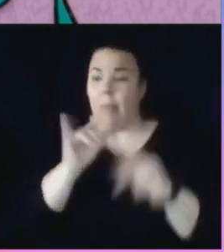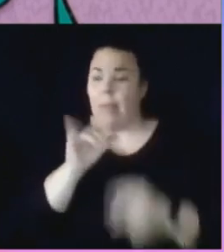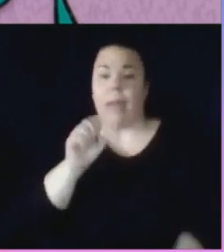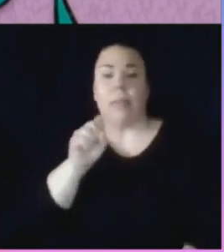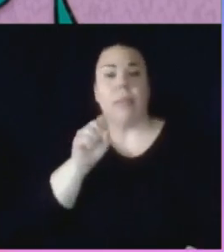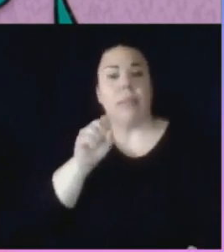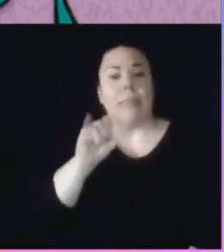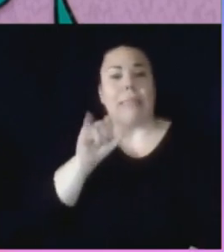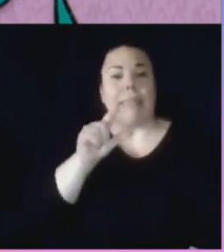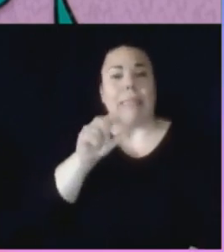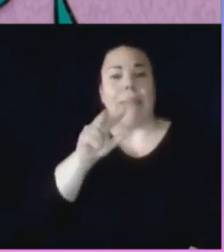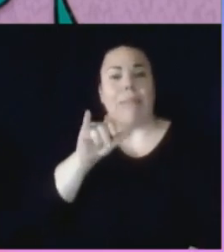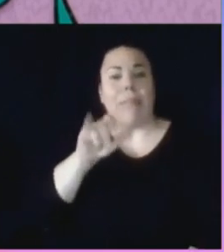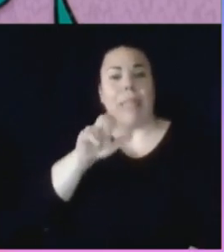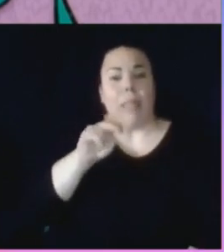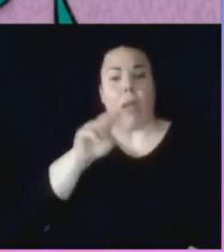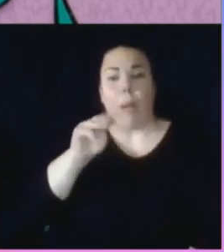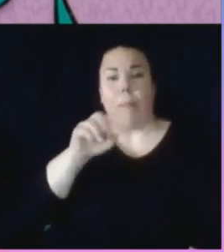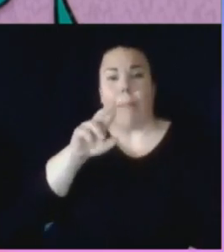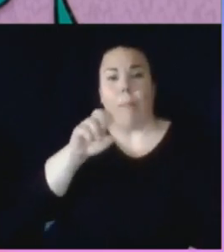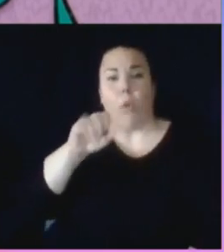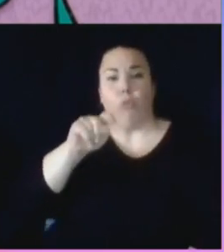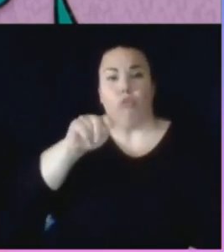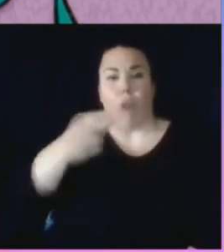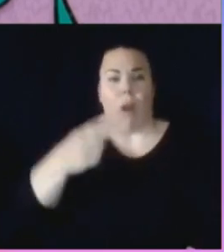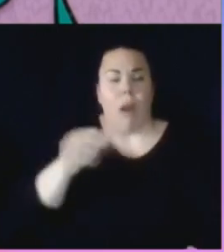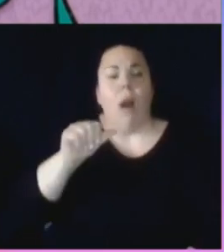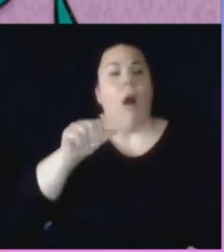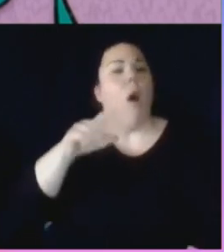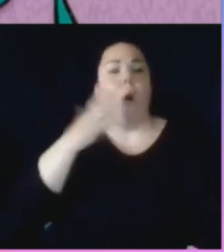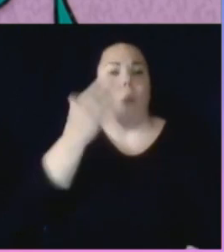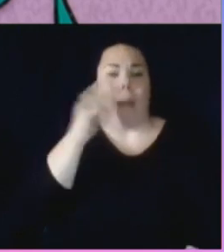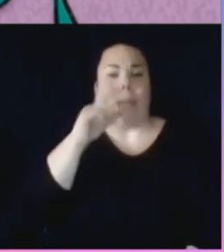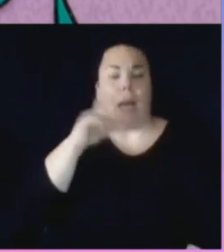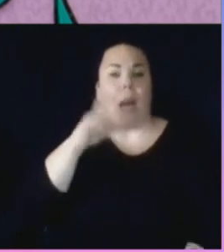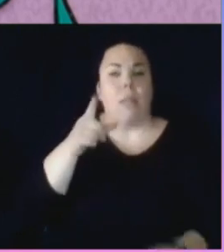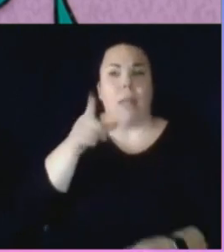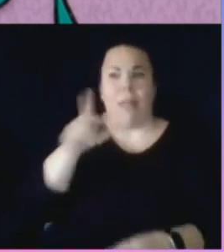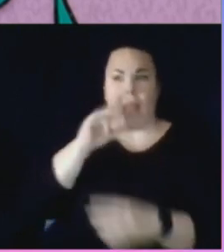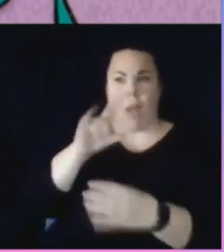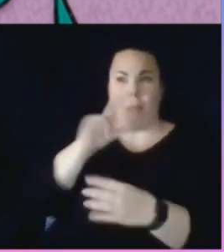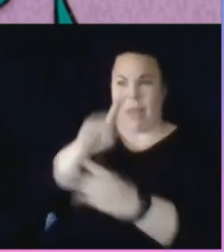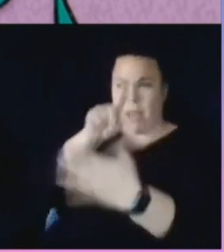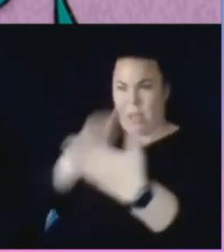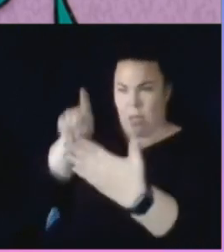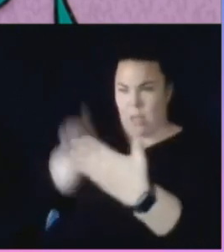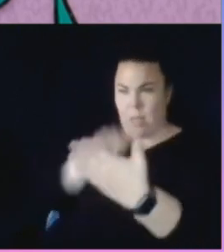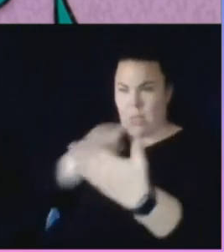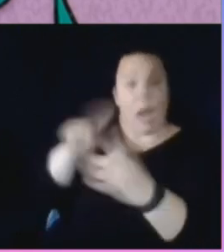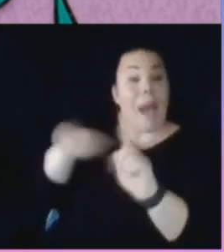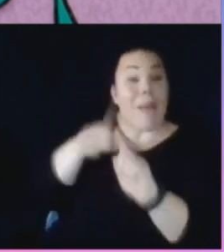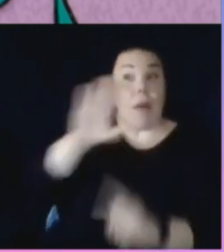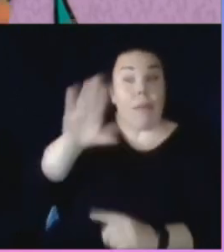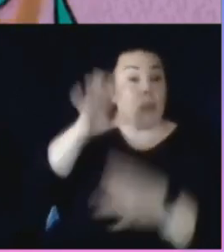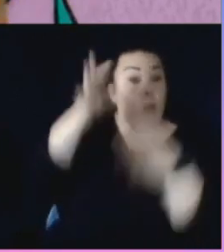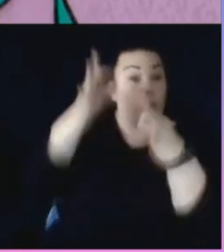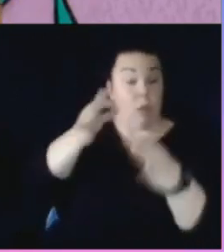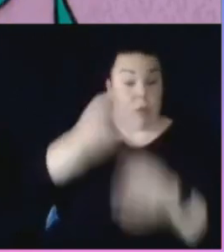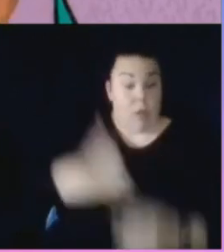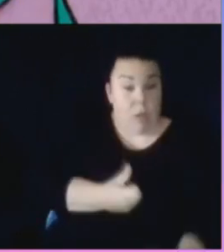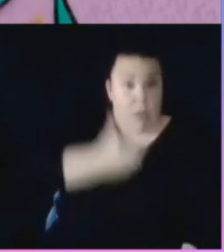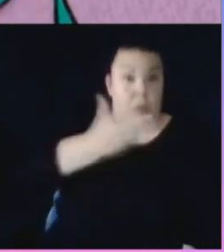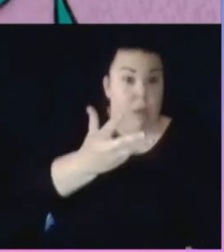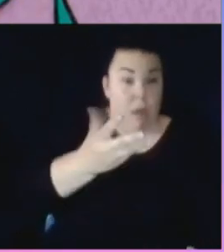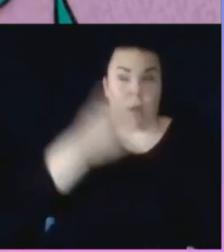being criminalized for their creative self-expression. That Sylvia would literally be thrown into prison as a teenager because they would say that she was doing